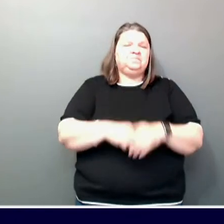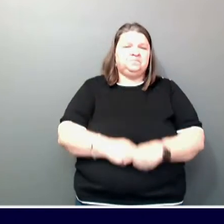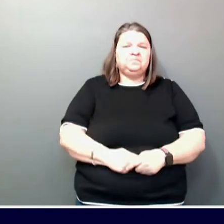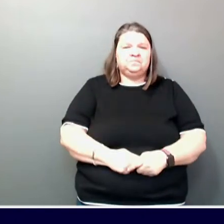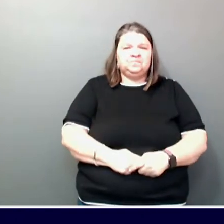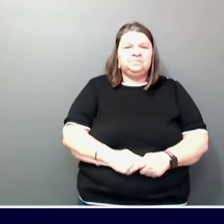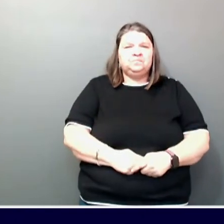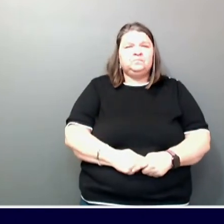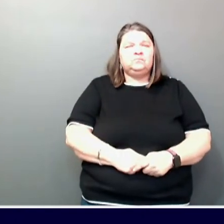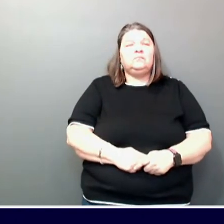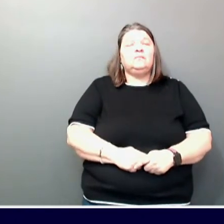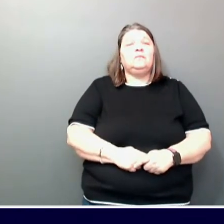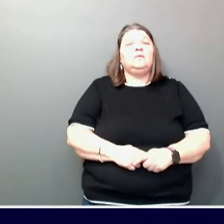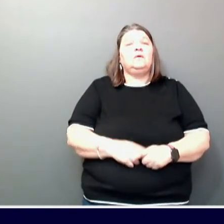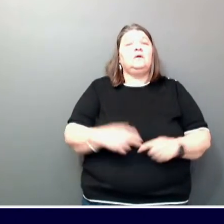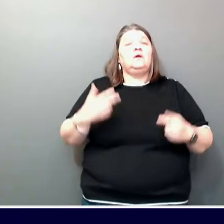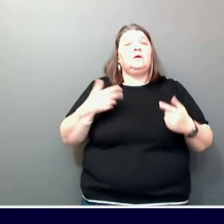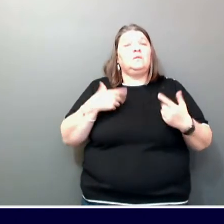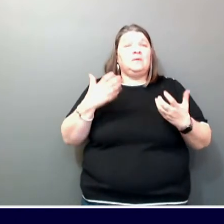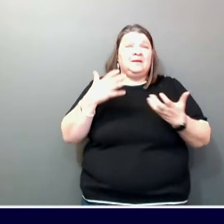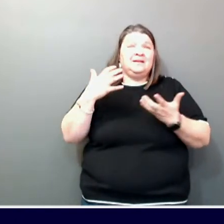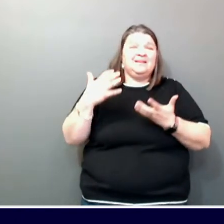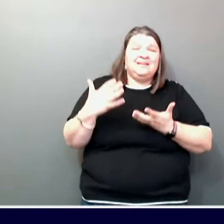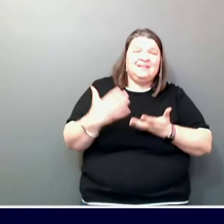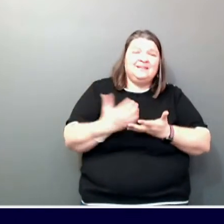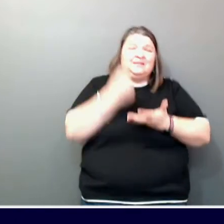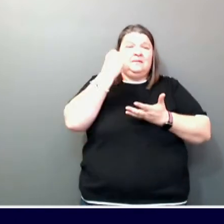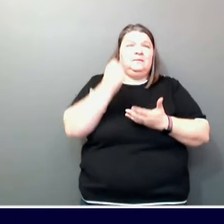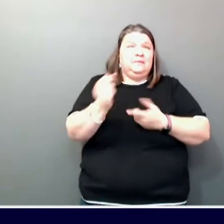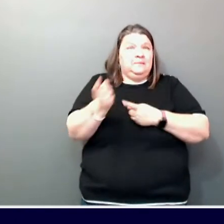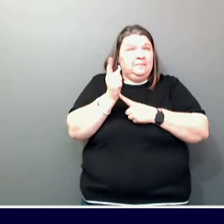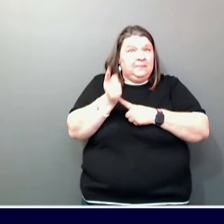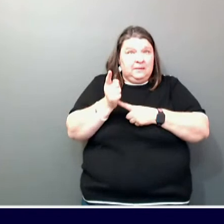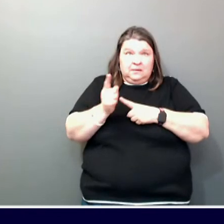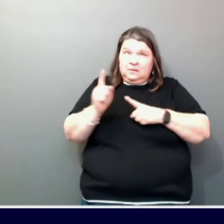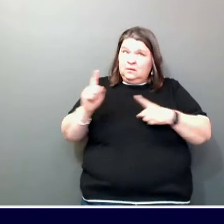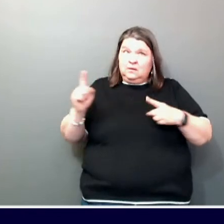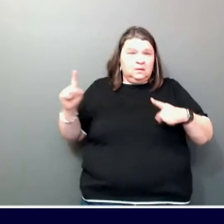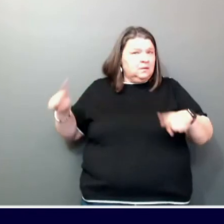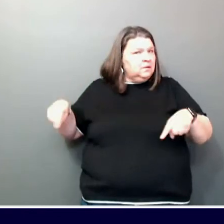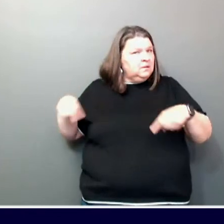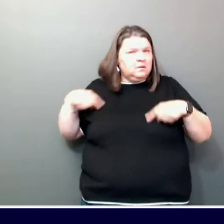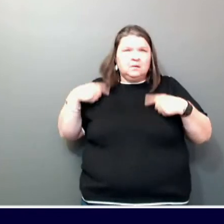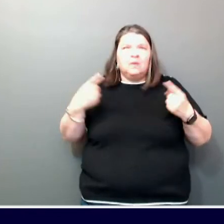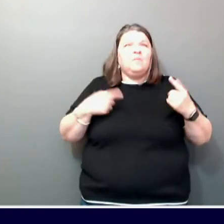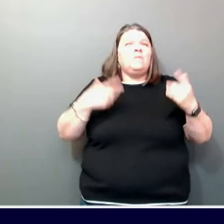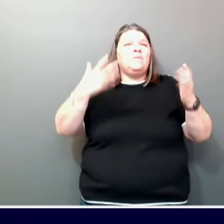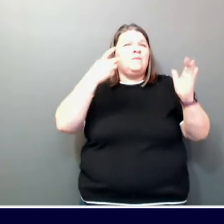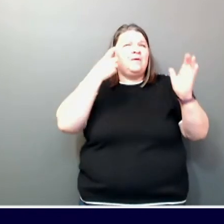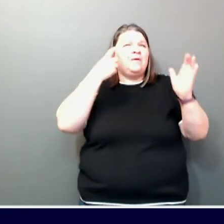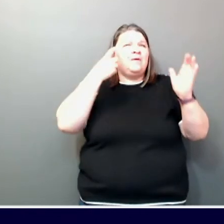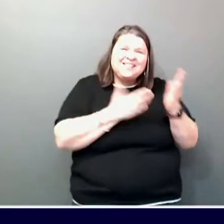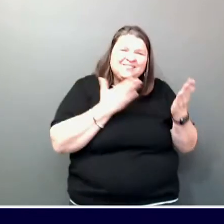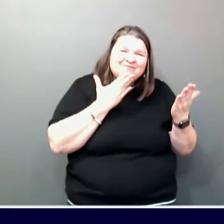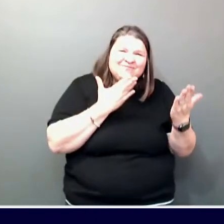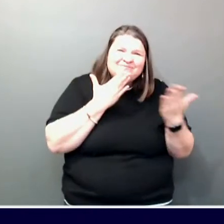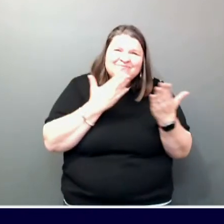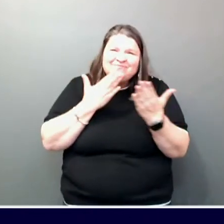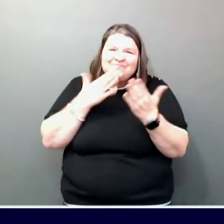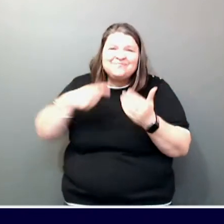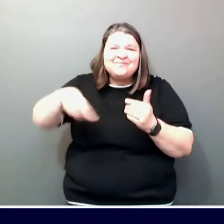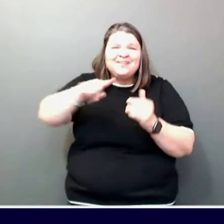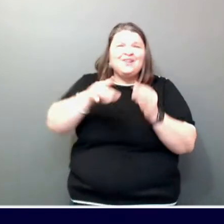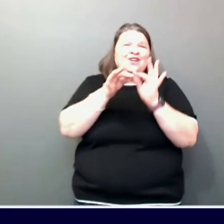second, because we have not done so in a while, to recognize and thank our interpreters who have been with us through